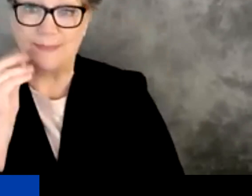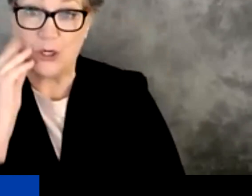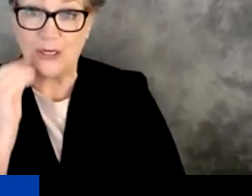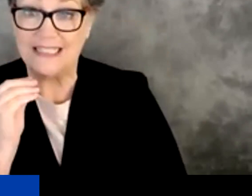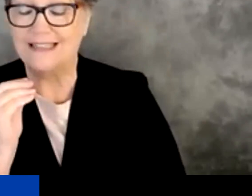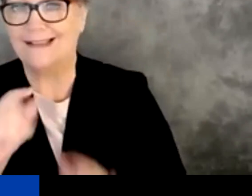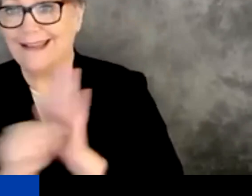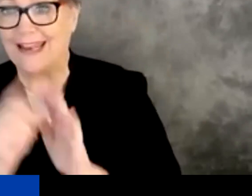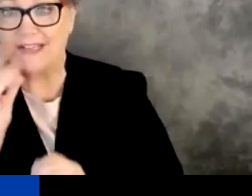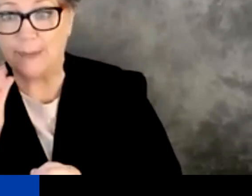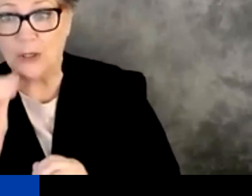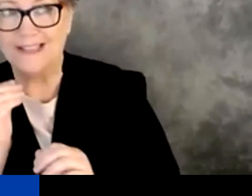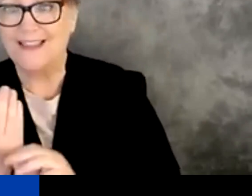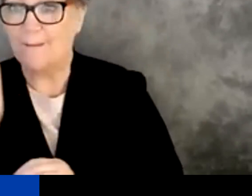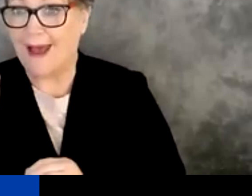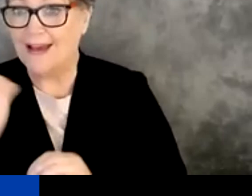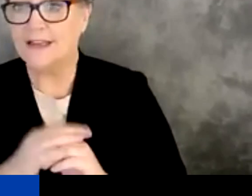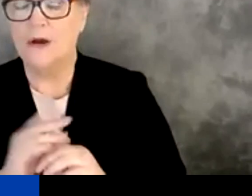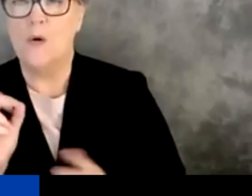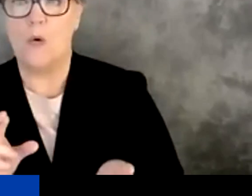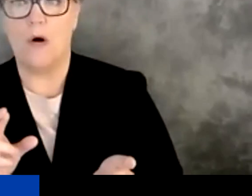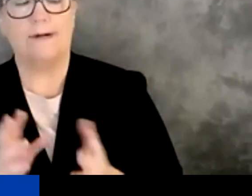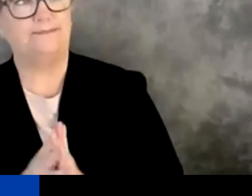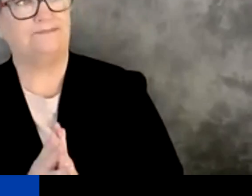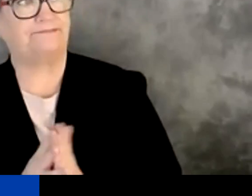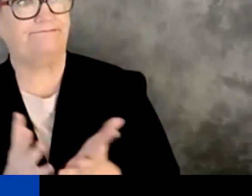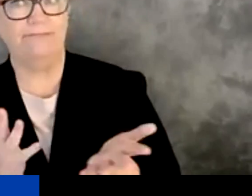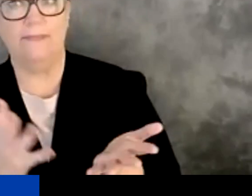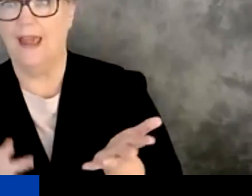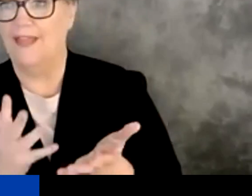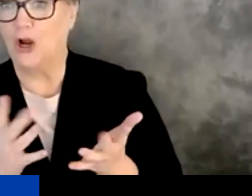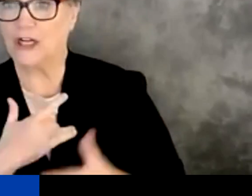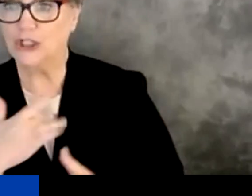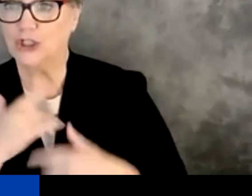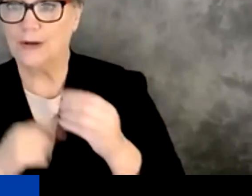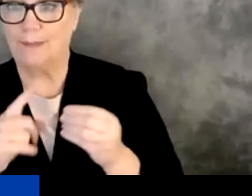negative experiences in the past, or they are